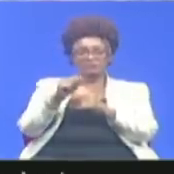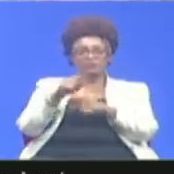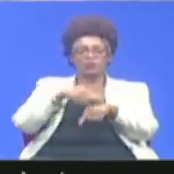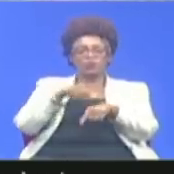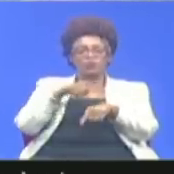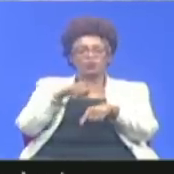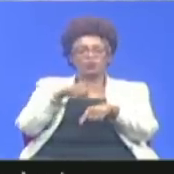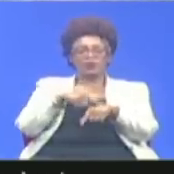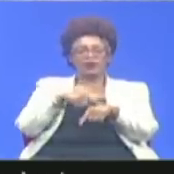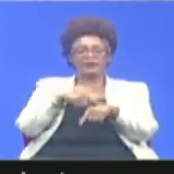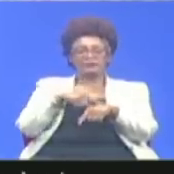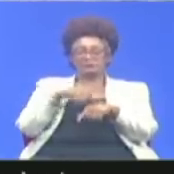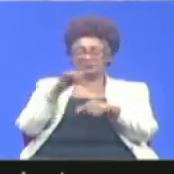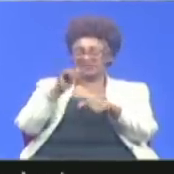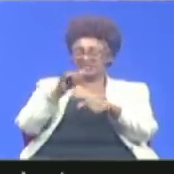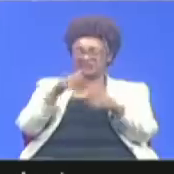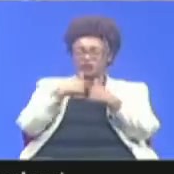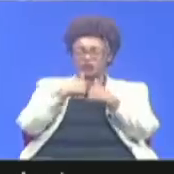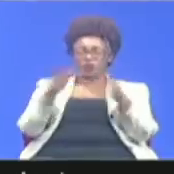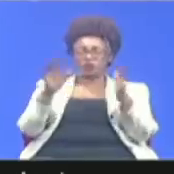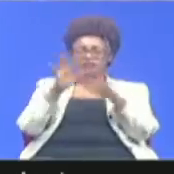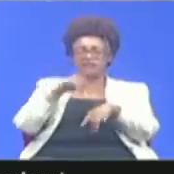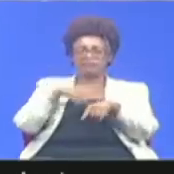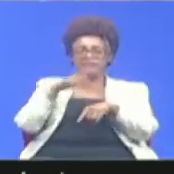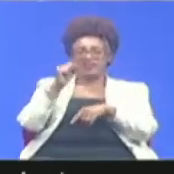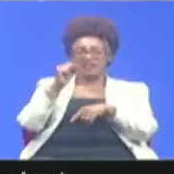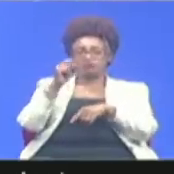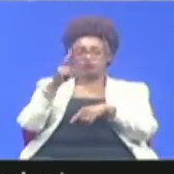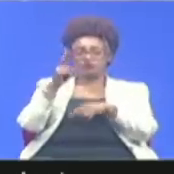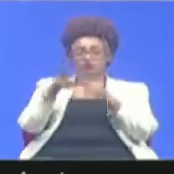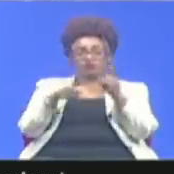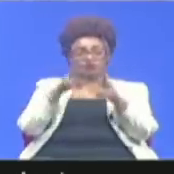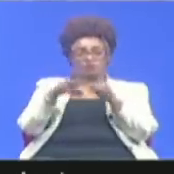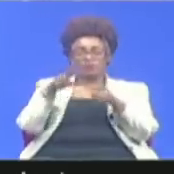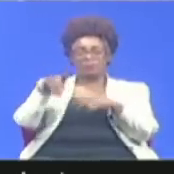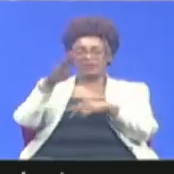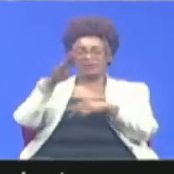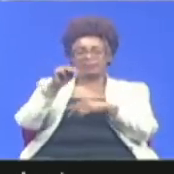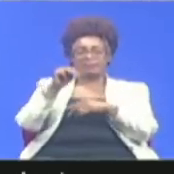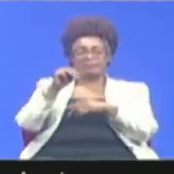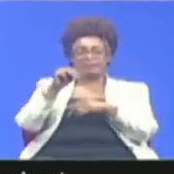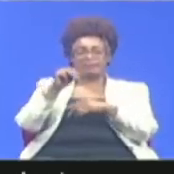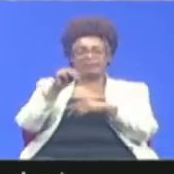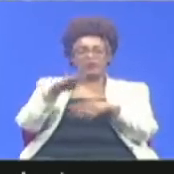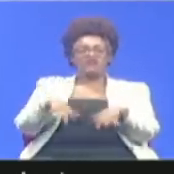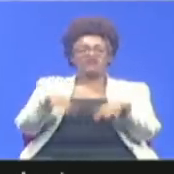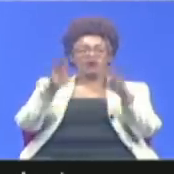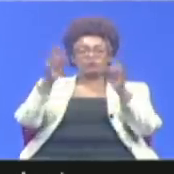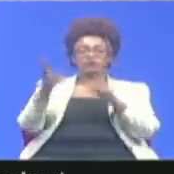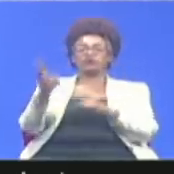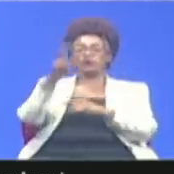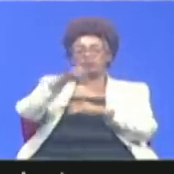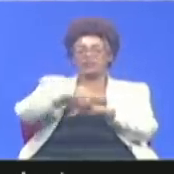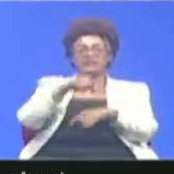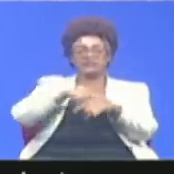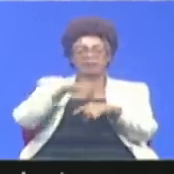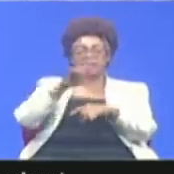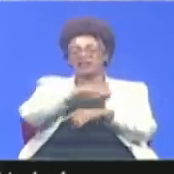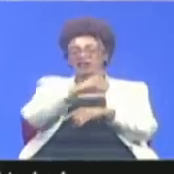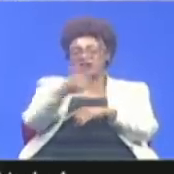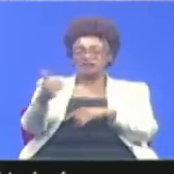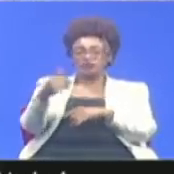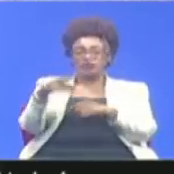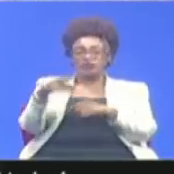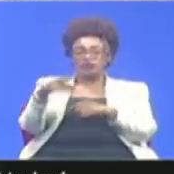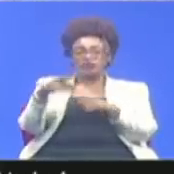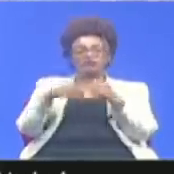radar contact was lost at 5:22 p.m. The aircraft wreckage was found 2 days after the crash on the 7th